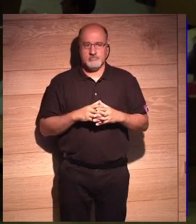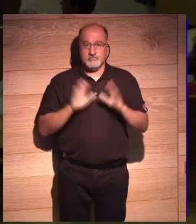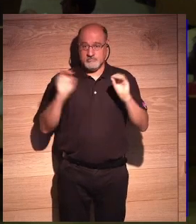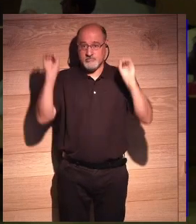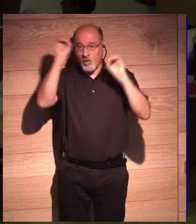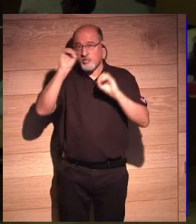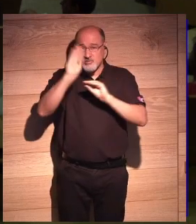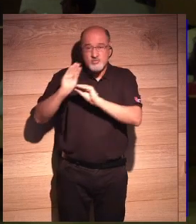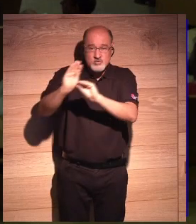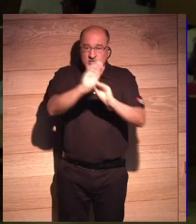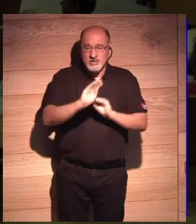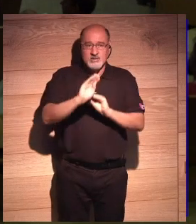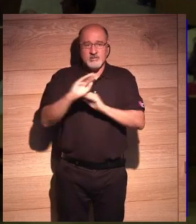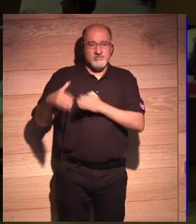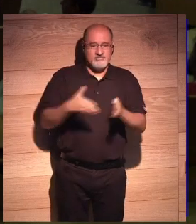So,